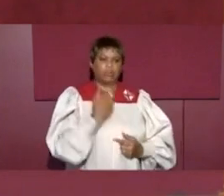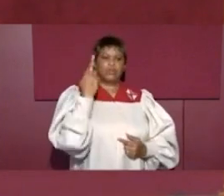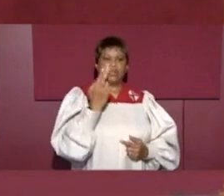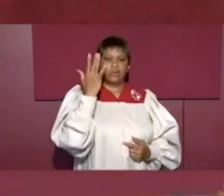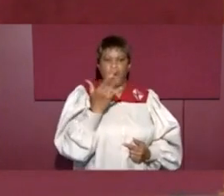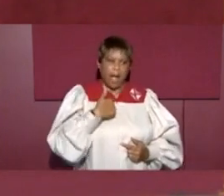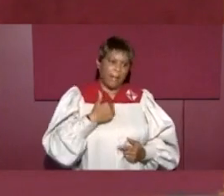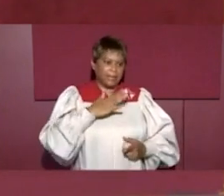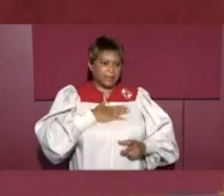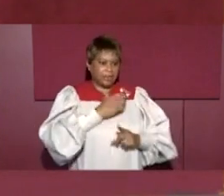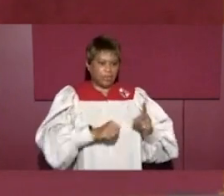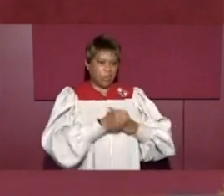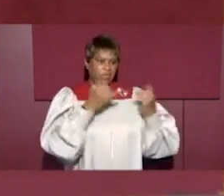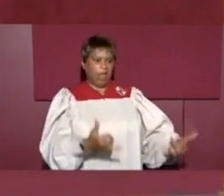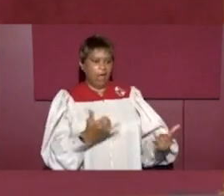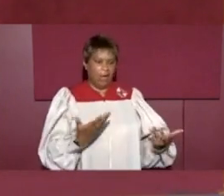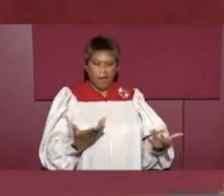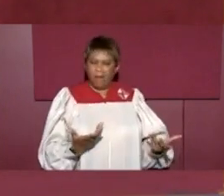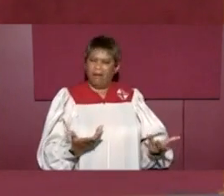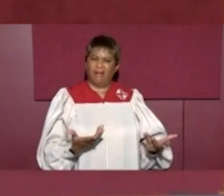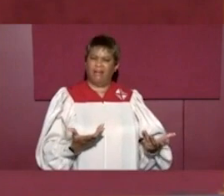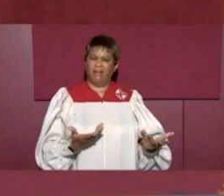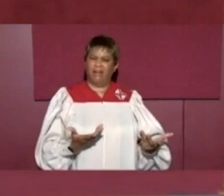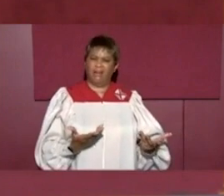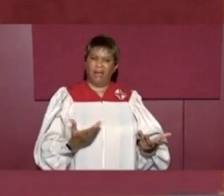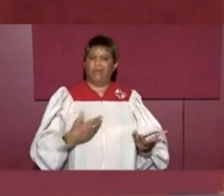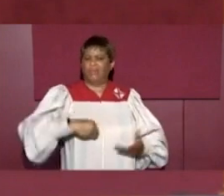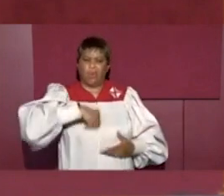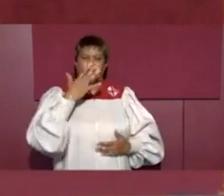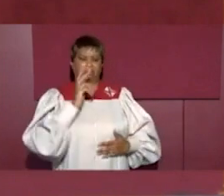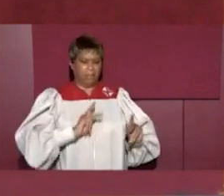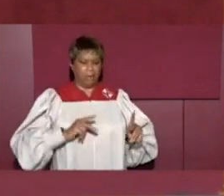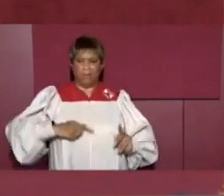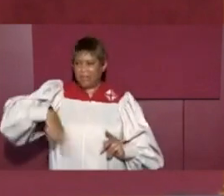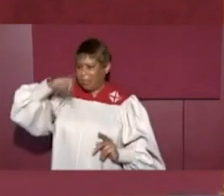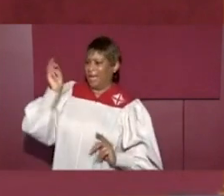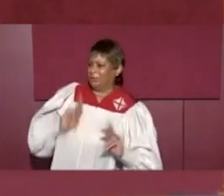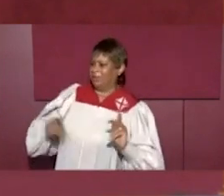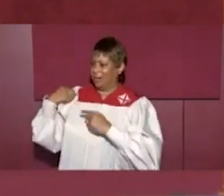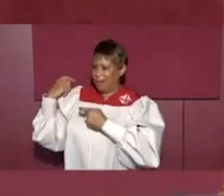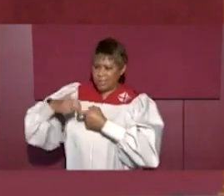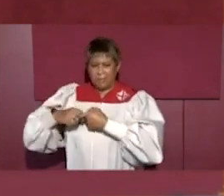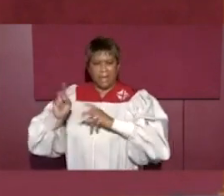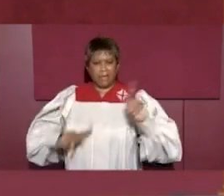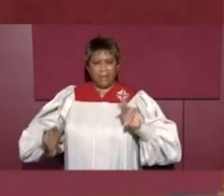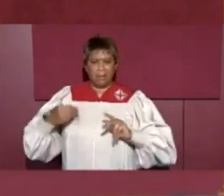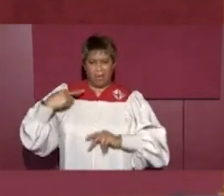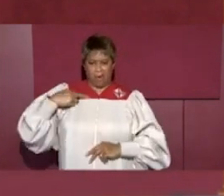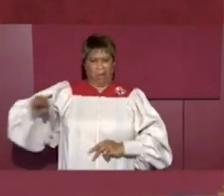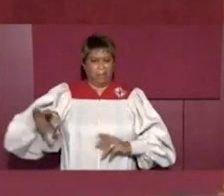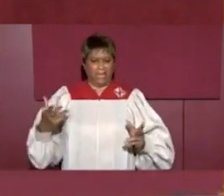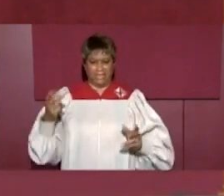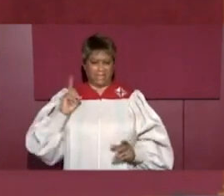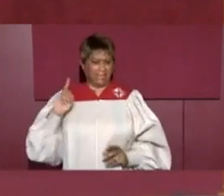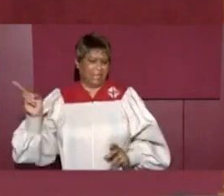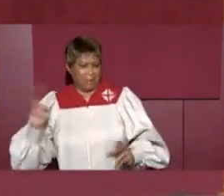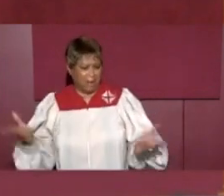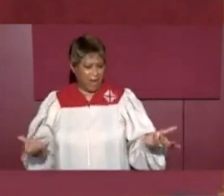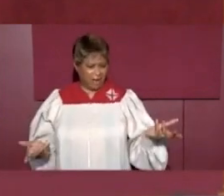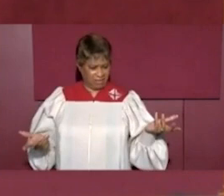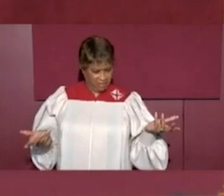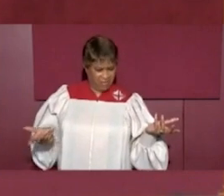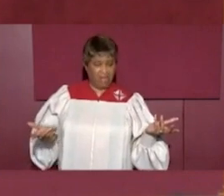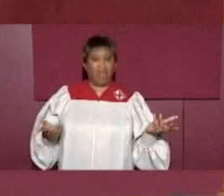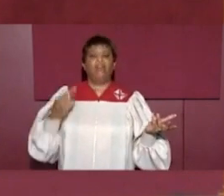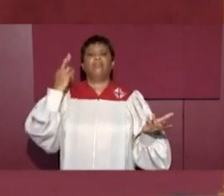why they're in the situation that they're in. You know, them white folk, them black folk, them Hispanic folk, them Republican folk, them Democratic folk.